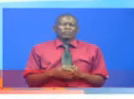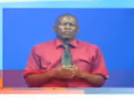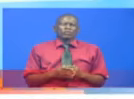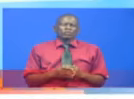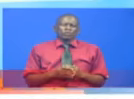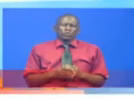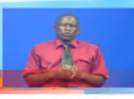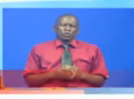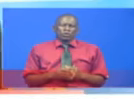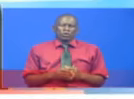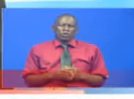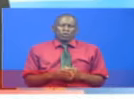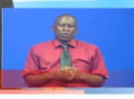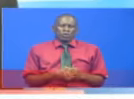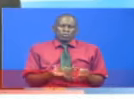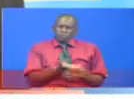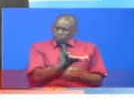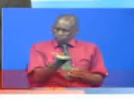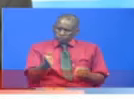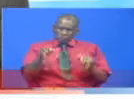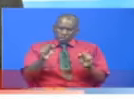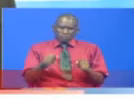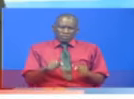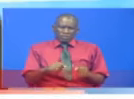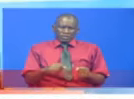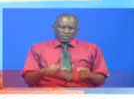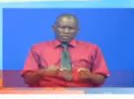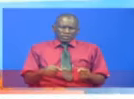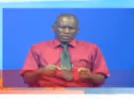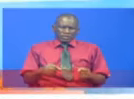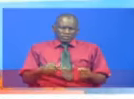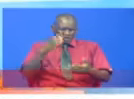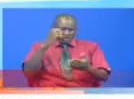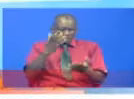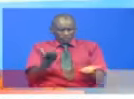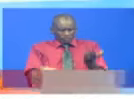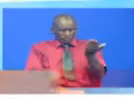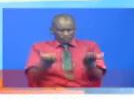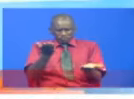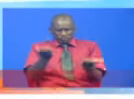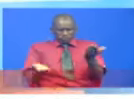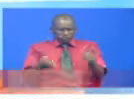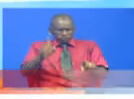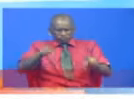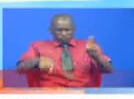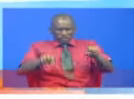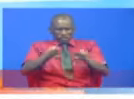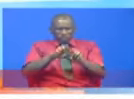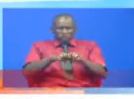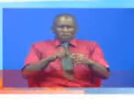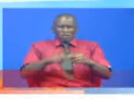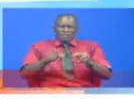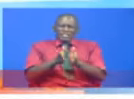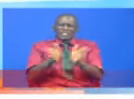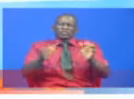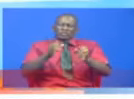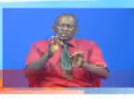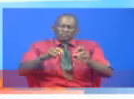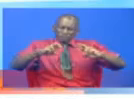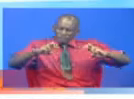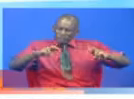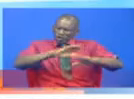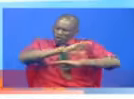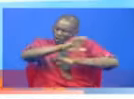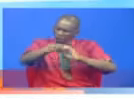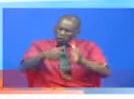Those can be valid as well. But generally, when we look at all the sampling, and even when we segregate